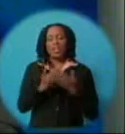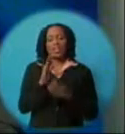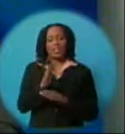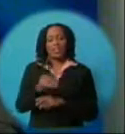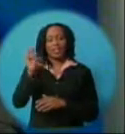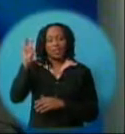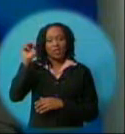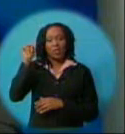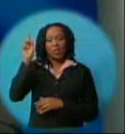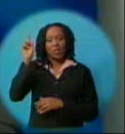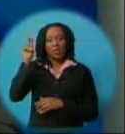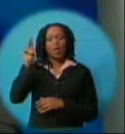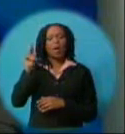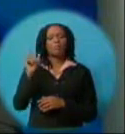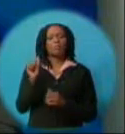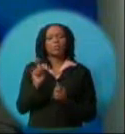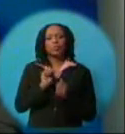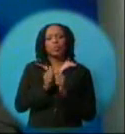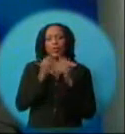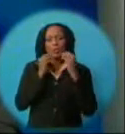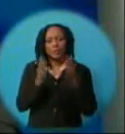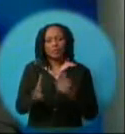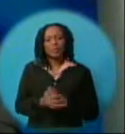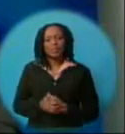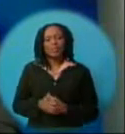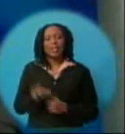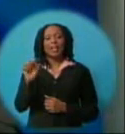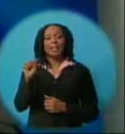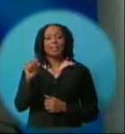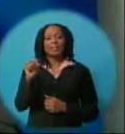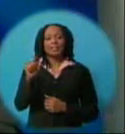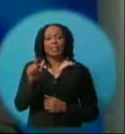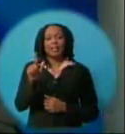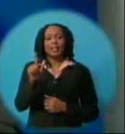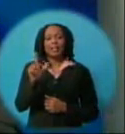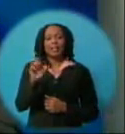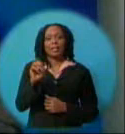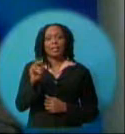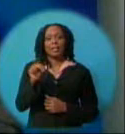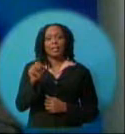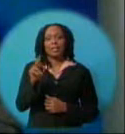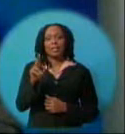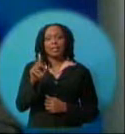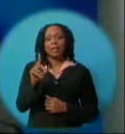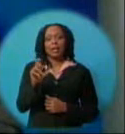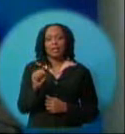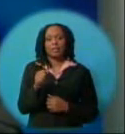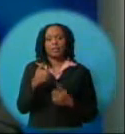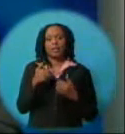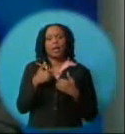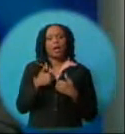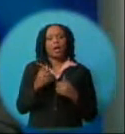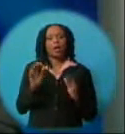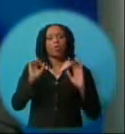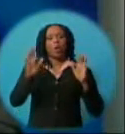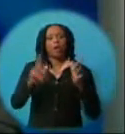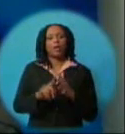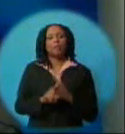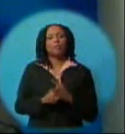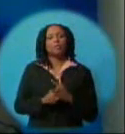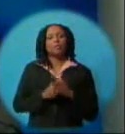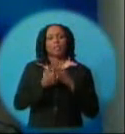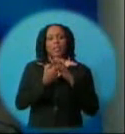Good evening. I am Mark Seal with your Lime Sports World. Easy Bake St. Leonard's had a dream start on day one of the